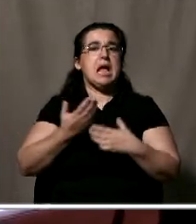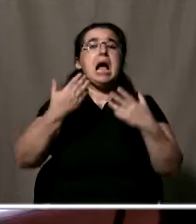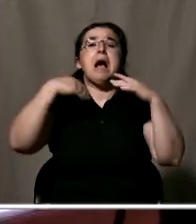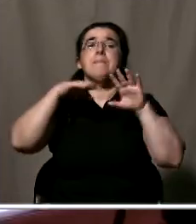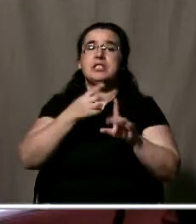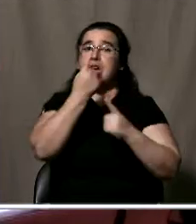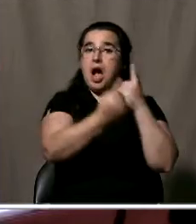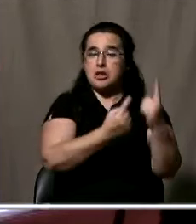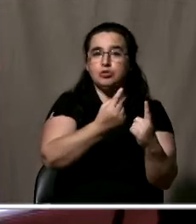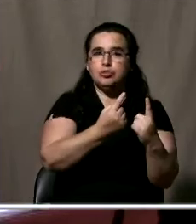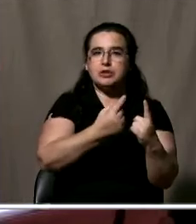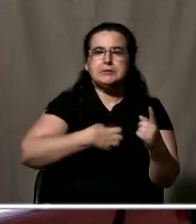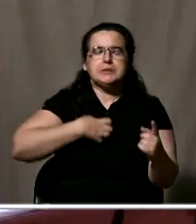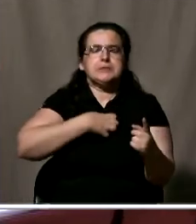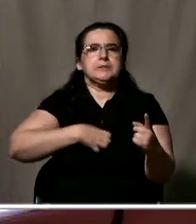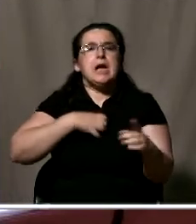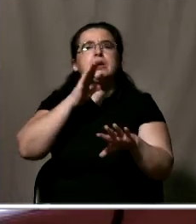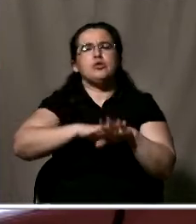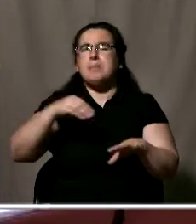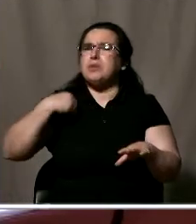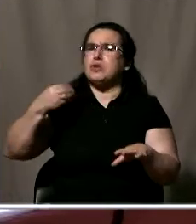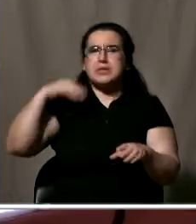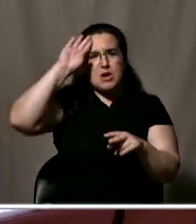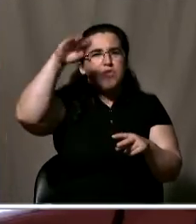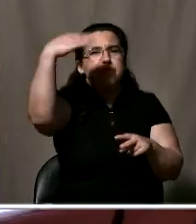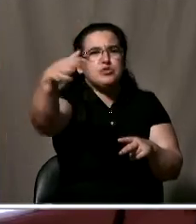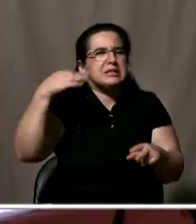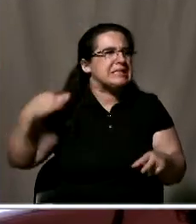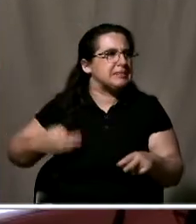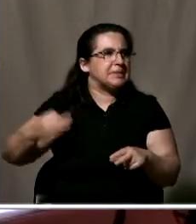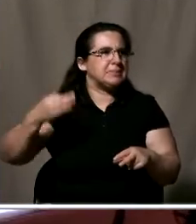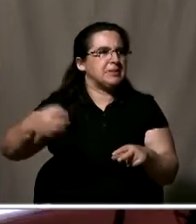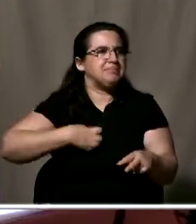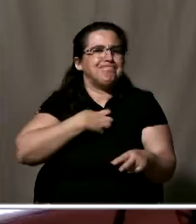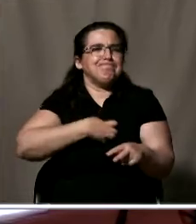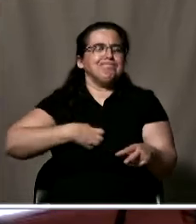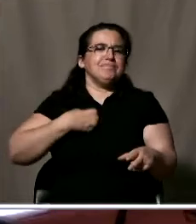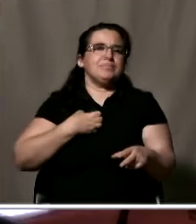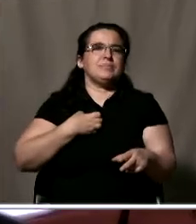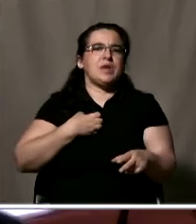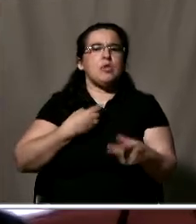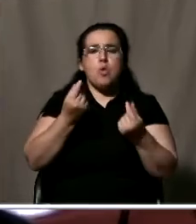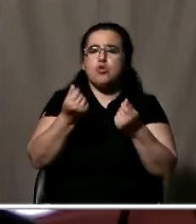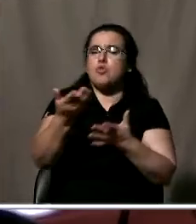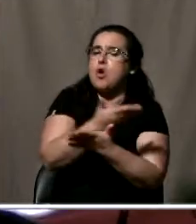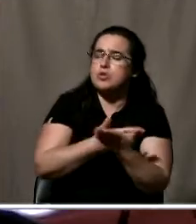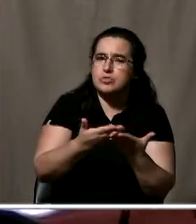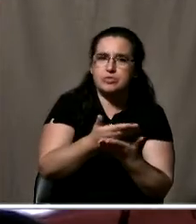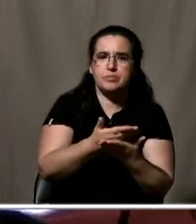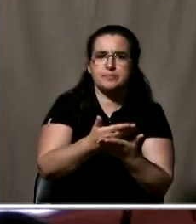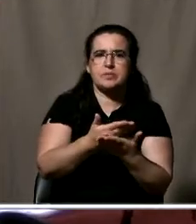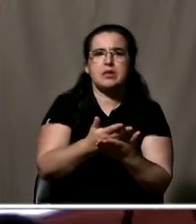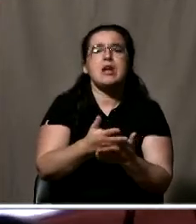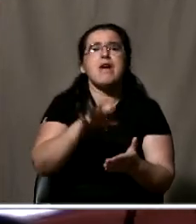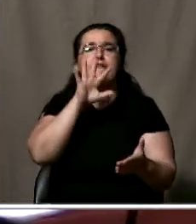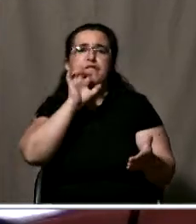future. Mas outras pessoas são consumidas pela preocupação com o futuro. They worry about their business. Elas preocupam-se com o seu negócio. They worry about their children.